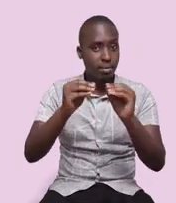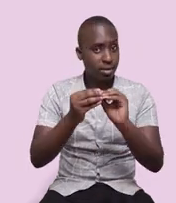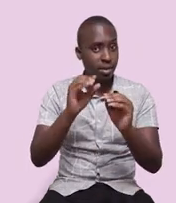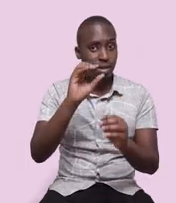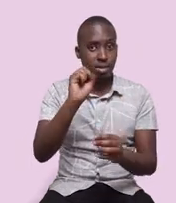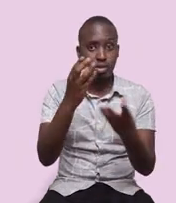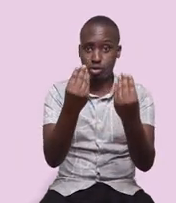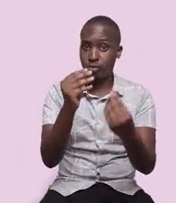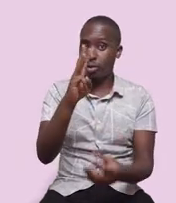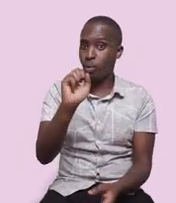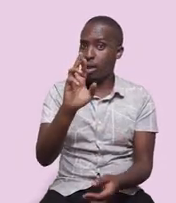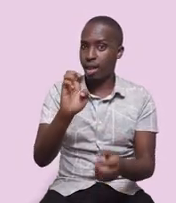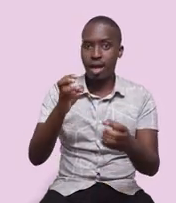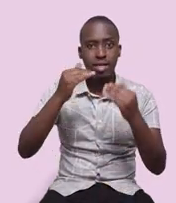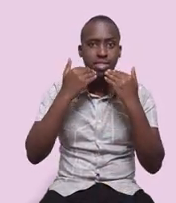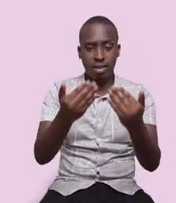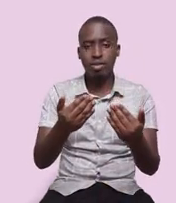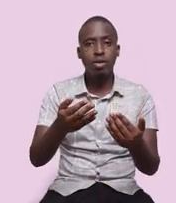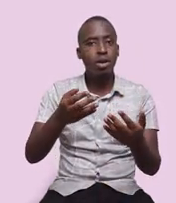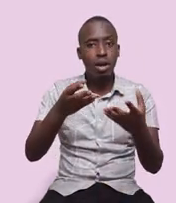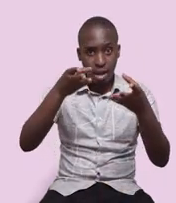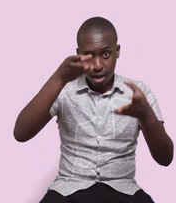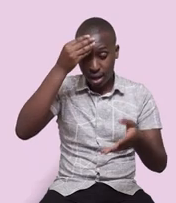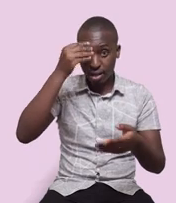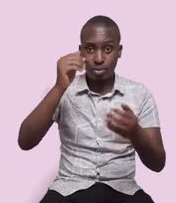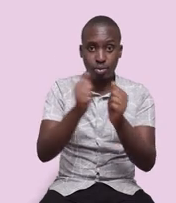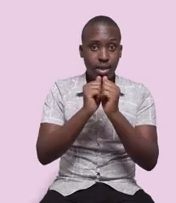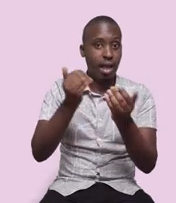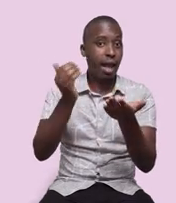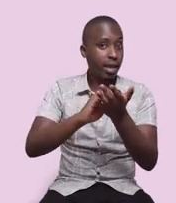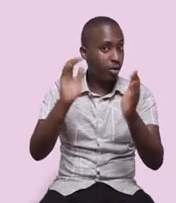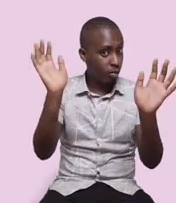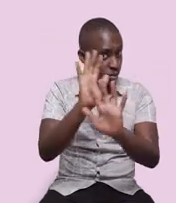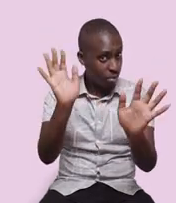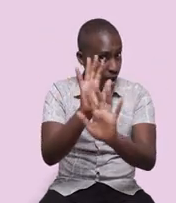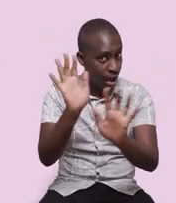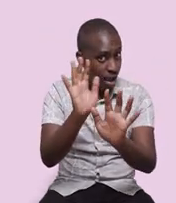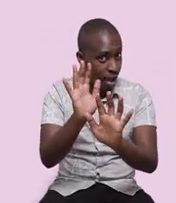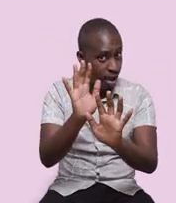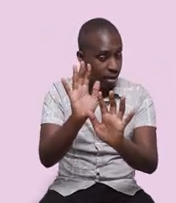Good, thank you! Let's learn together again! Goodbye!